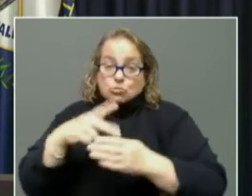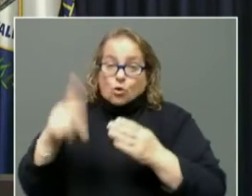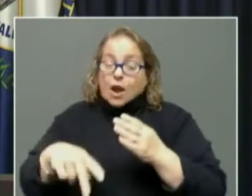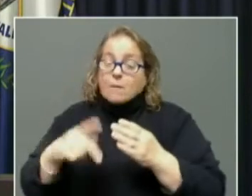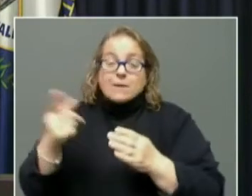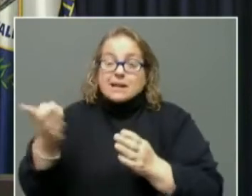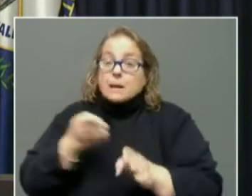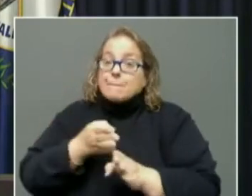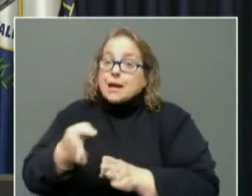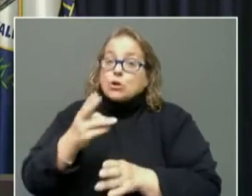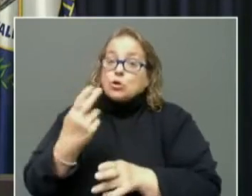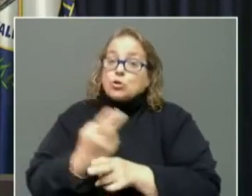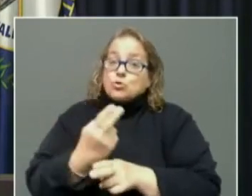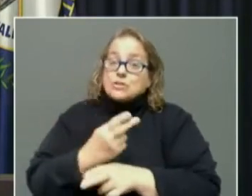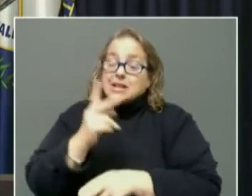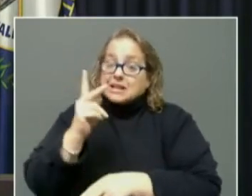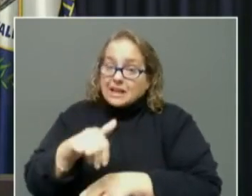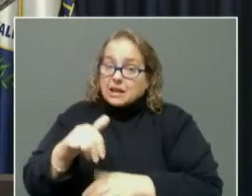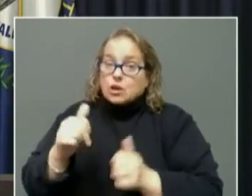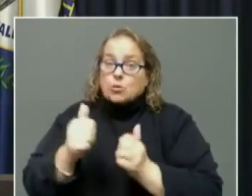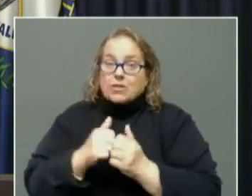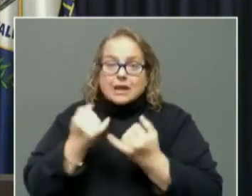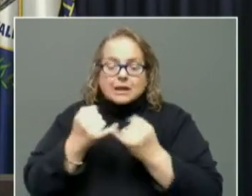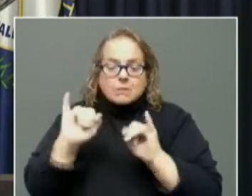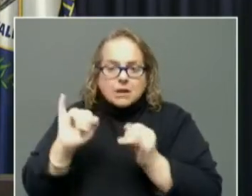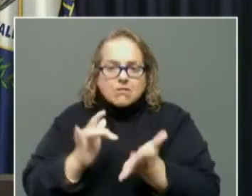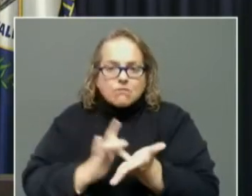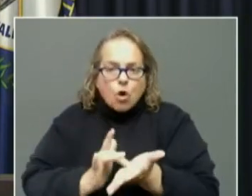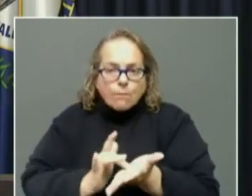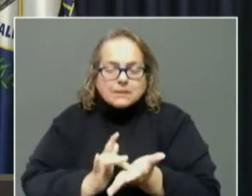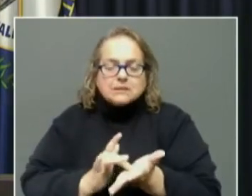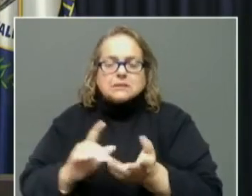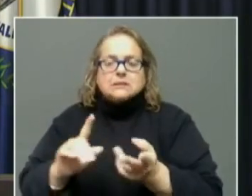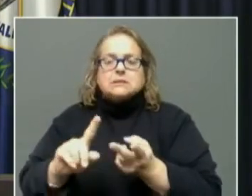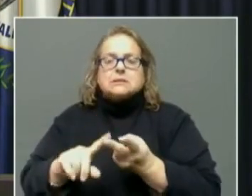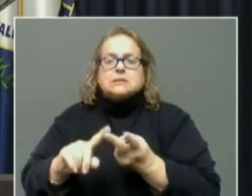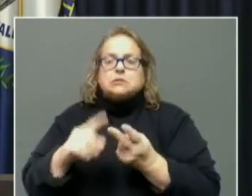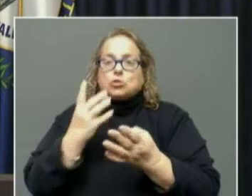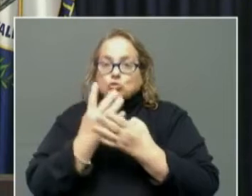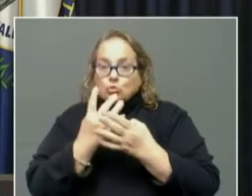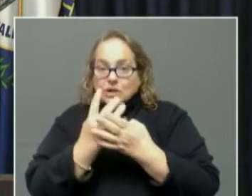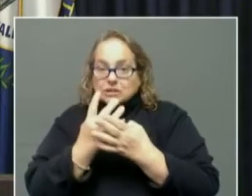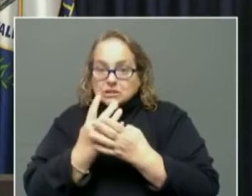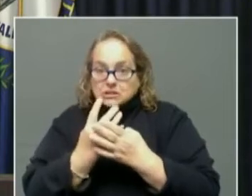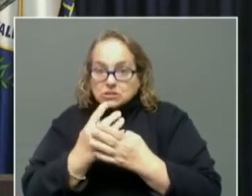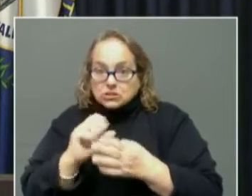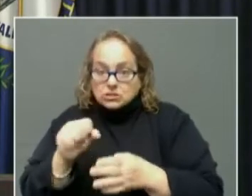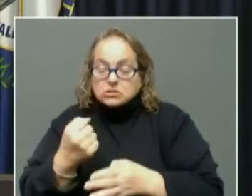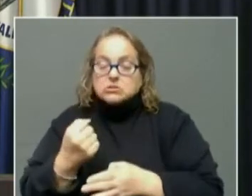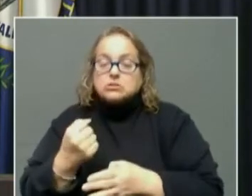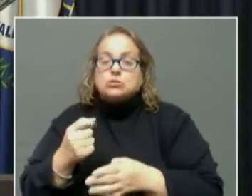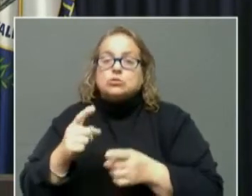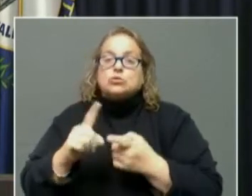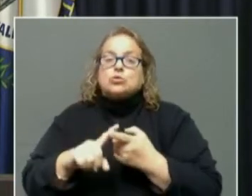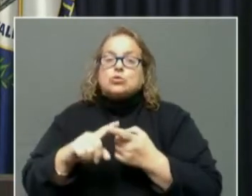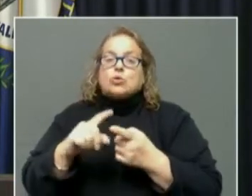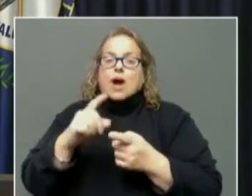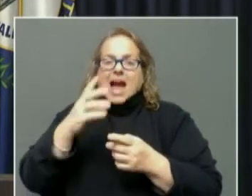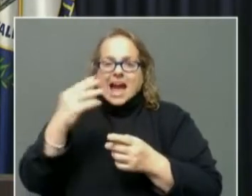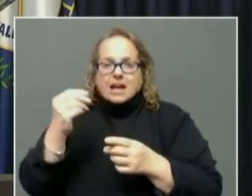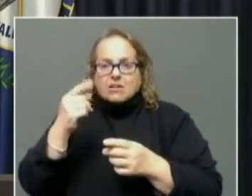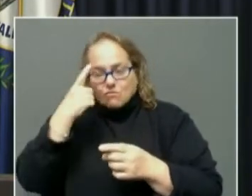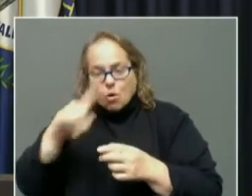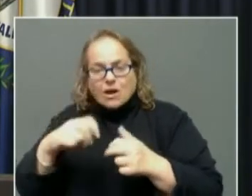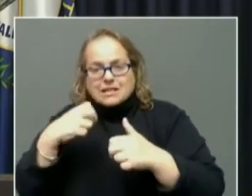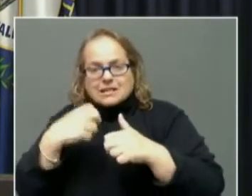Kentucky with independent pharmacies or in our corrections institutions to reach difficult-to-reach populations,